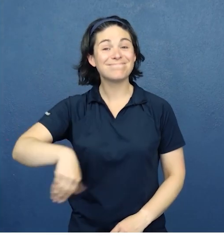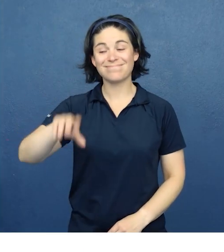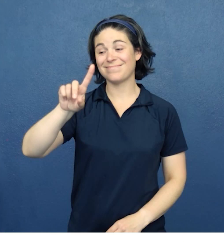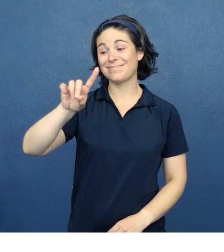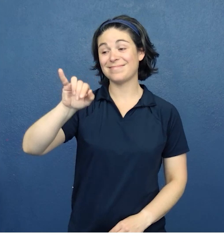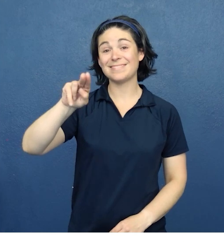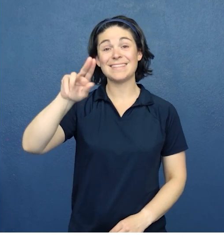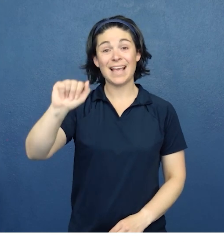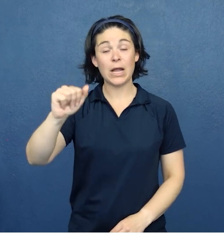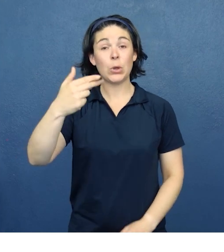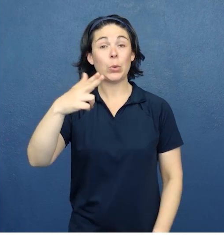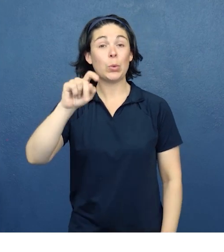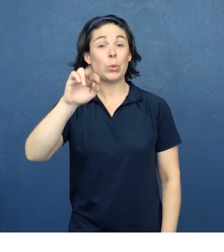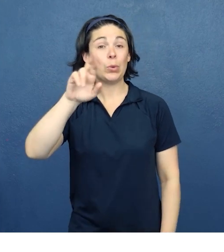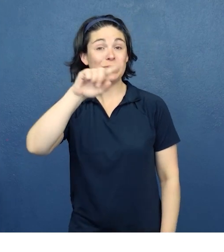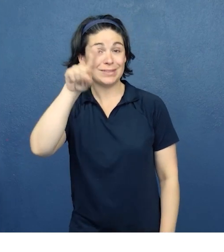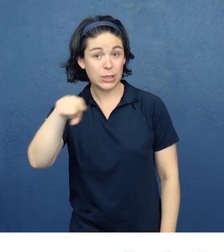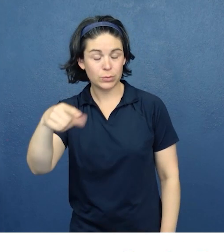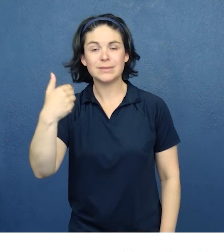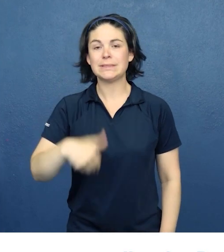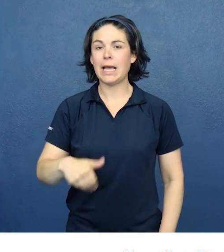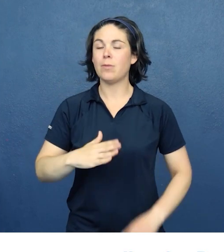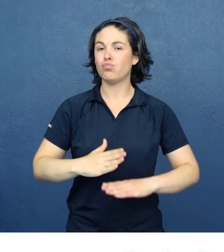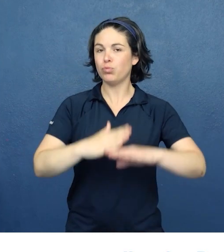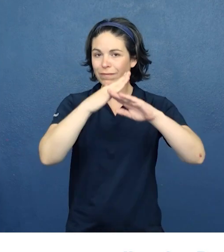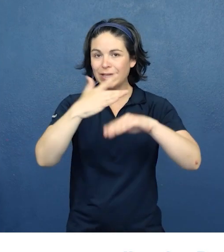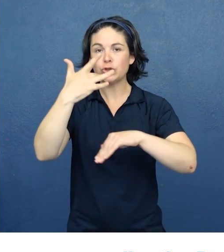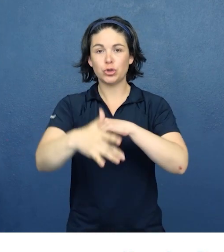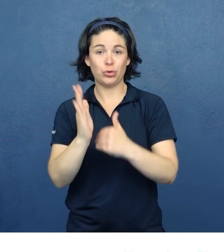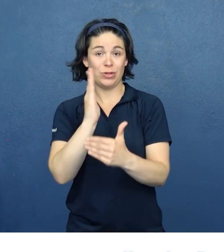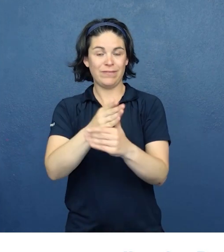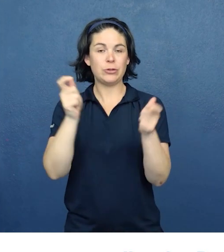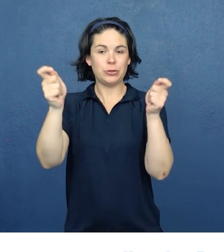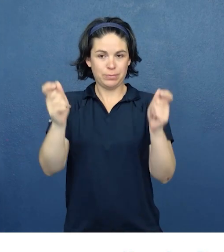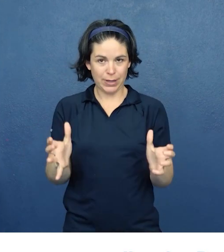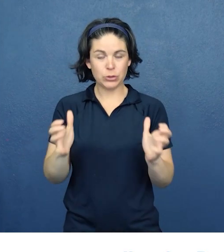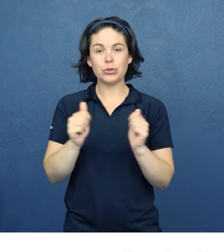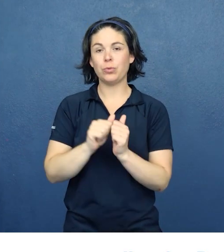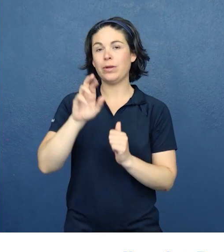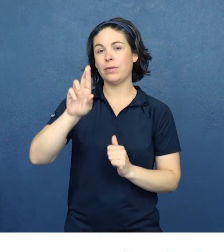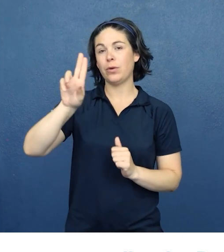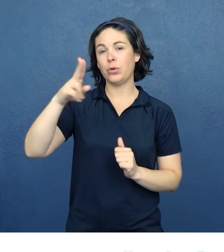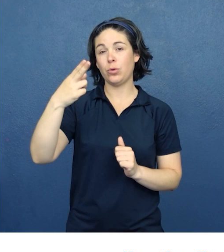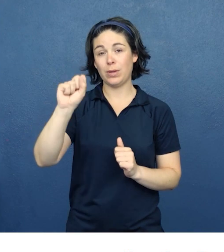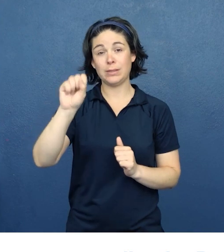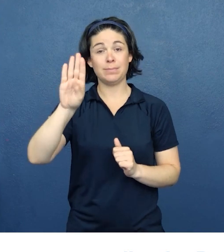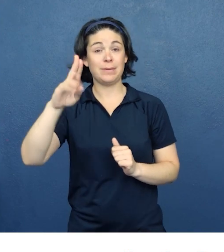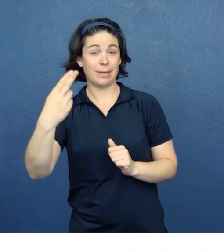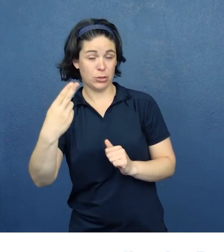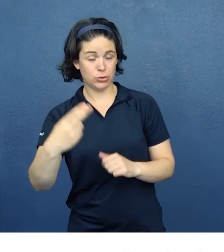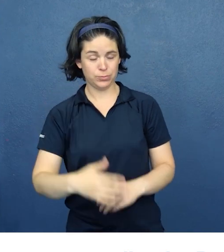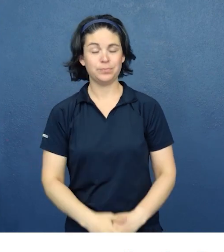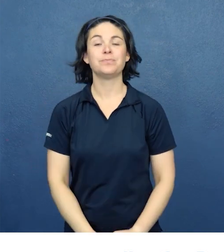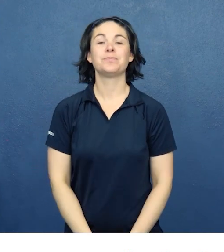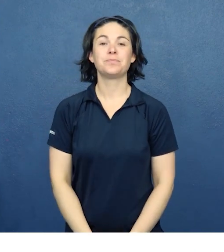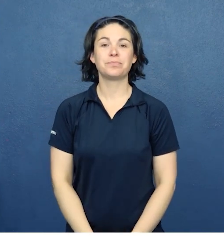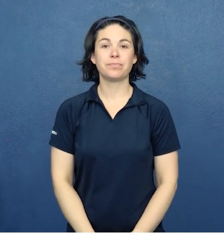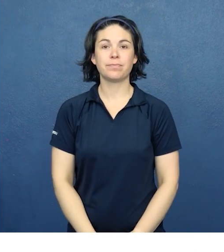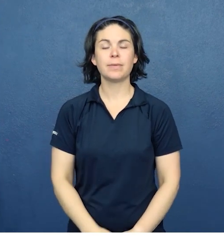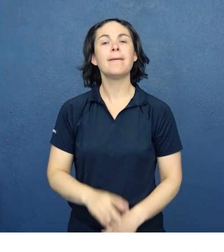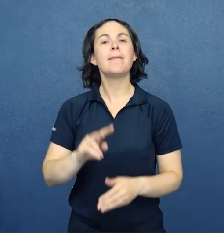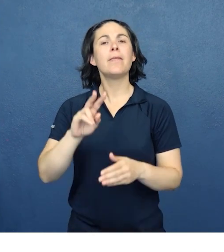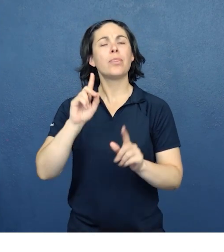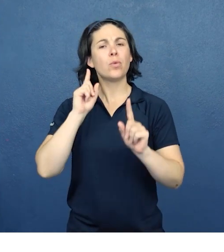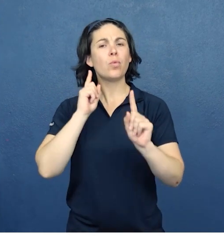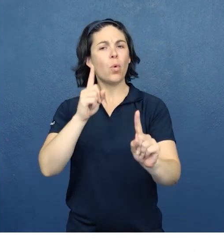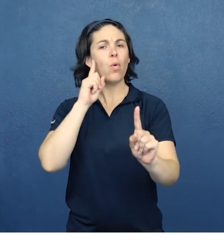Hi, my name's Diana Gutierrez. I'm the Prevention and Early Intervention Manager with Riverside University Health System's Behavioral Health. The